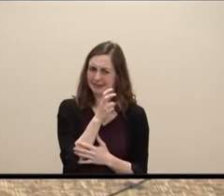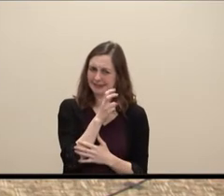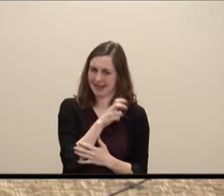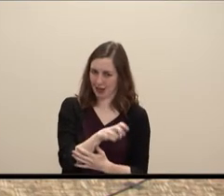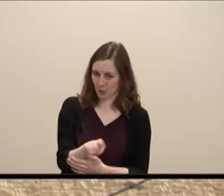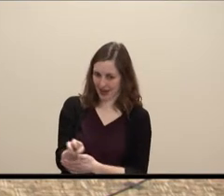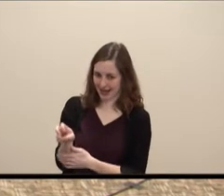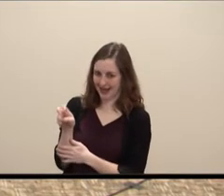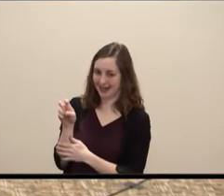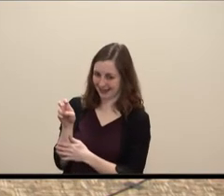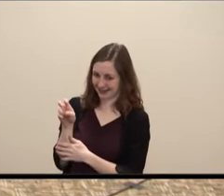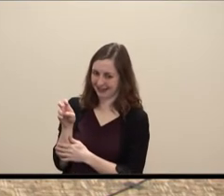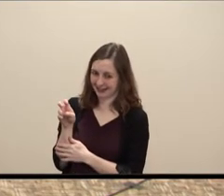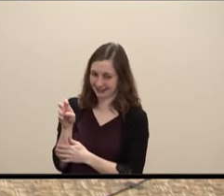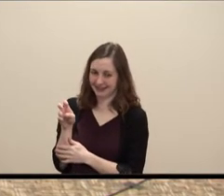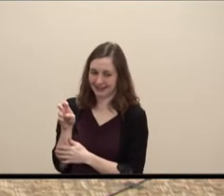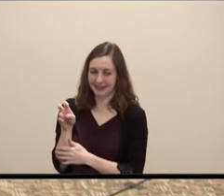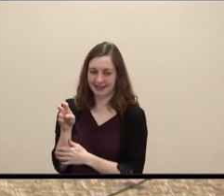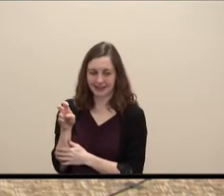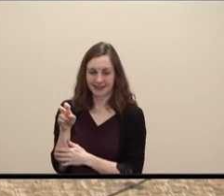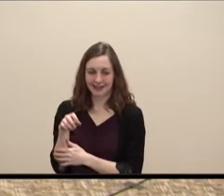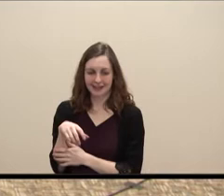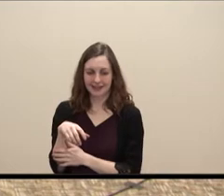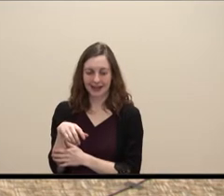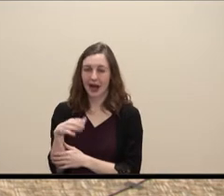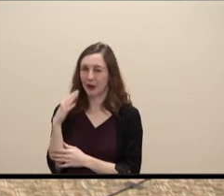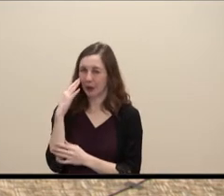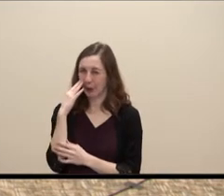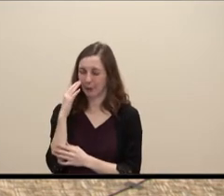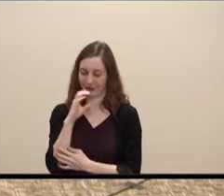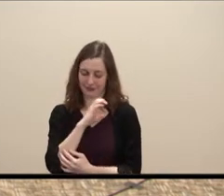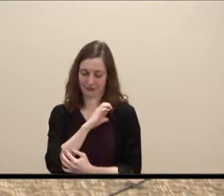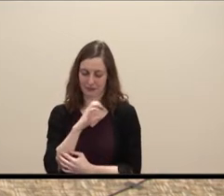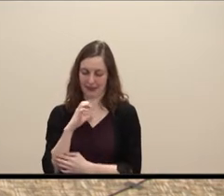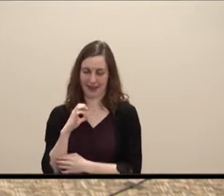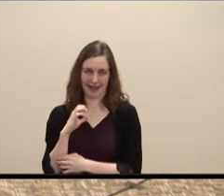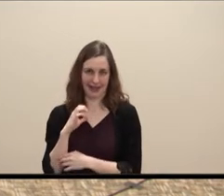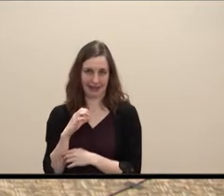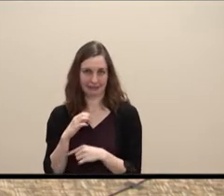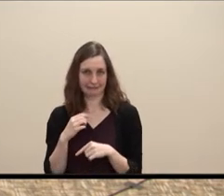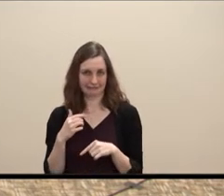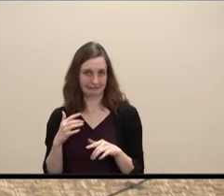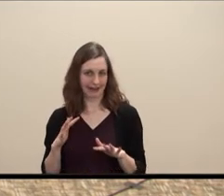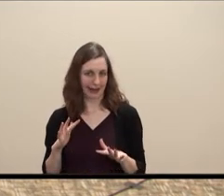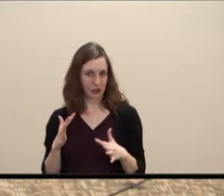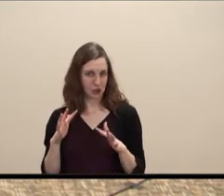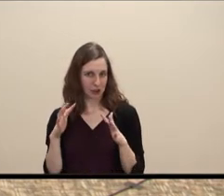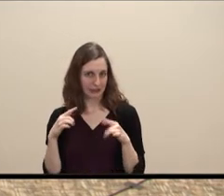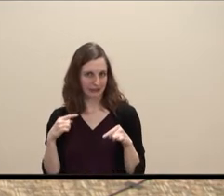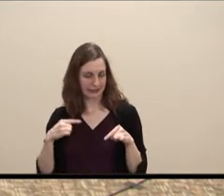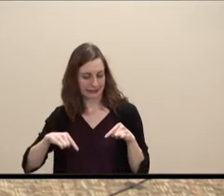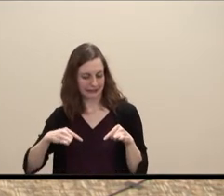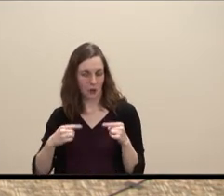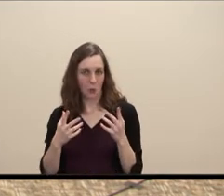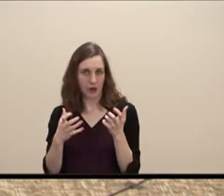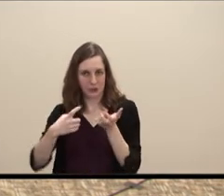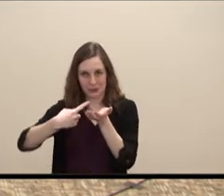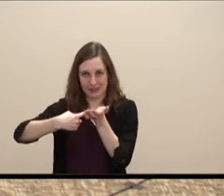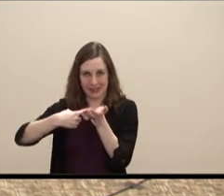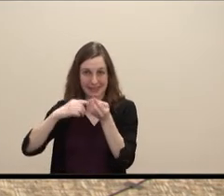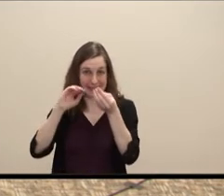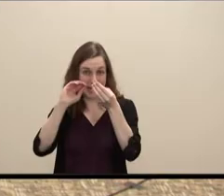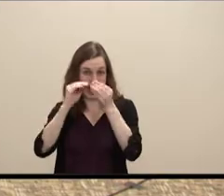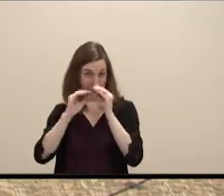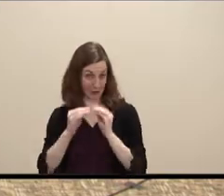Trailer, who's here tonight, because I know that the committee is anxious to really wants to talk numbers, and we saw